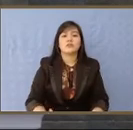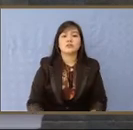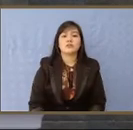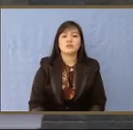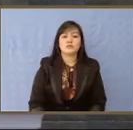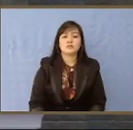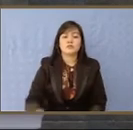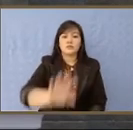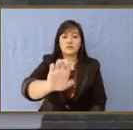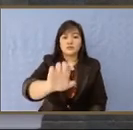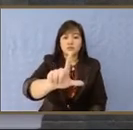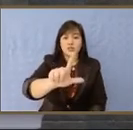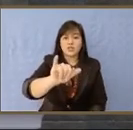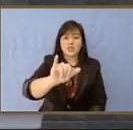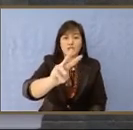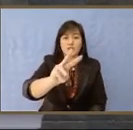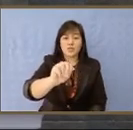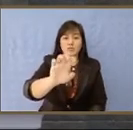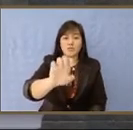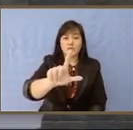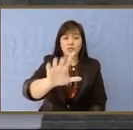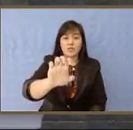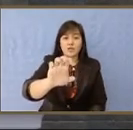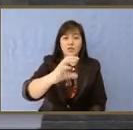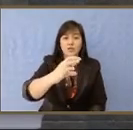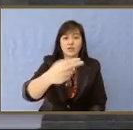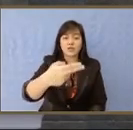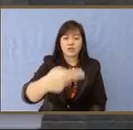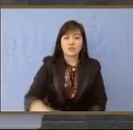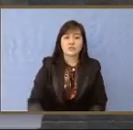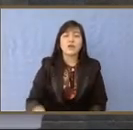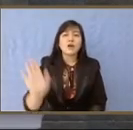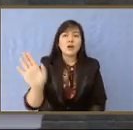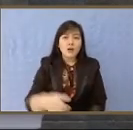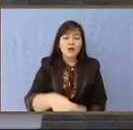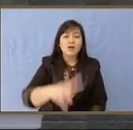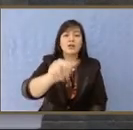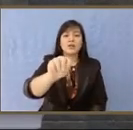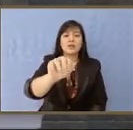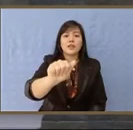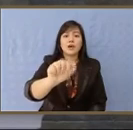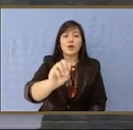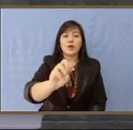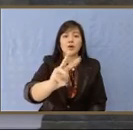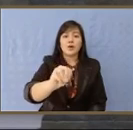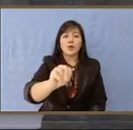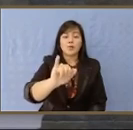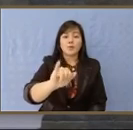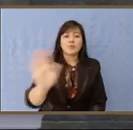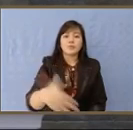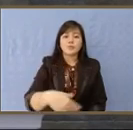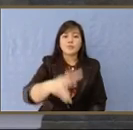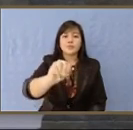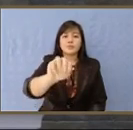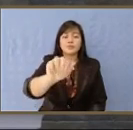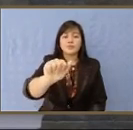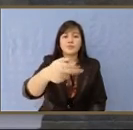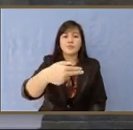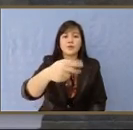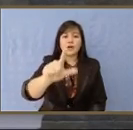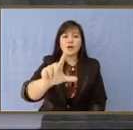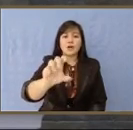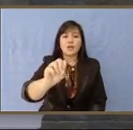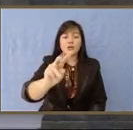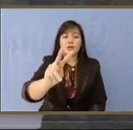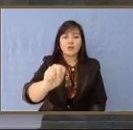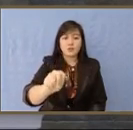Elimelech, si Naomi, si Mahlon and Chilion, si Ruth, si Orpah,